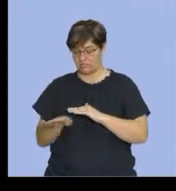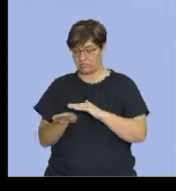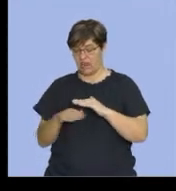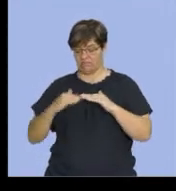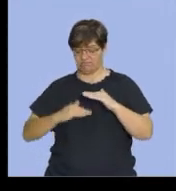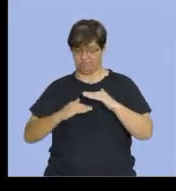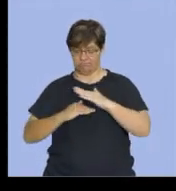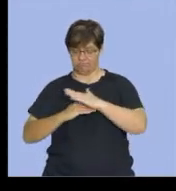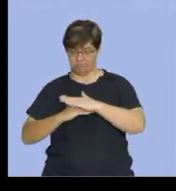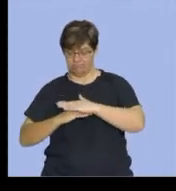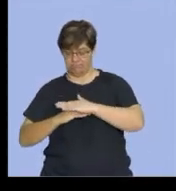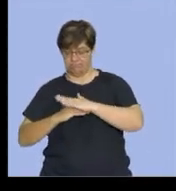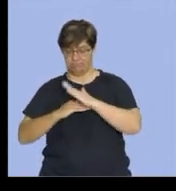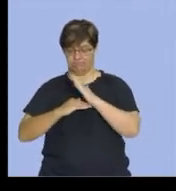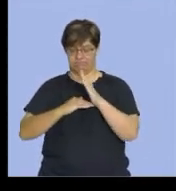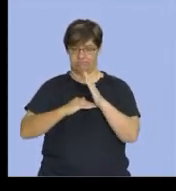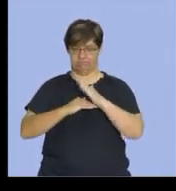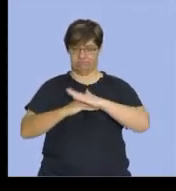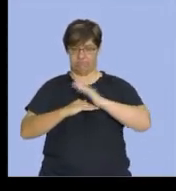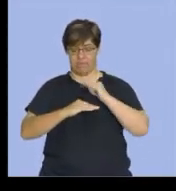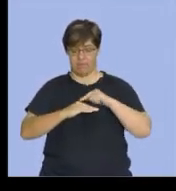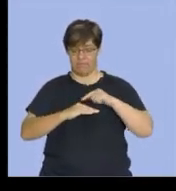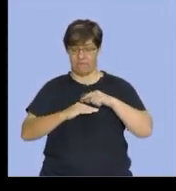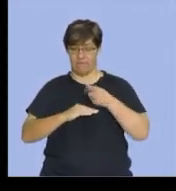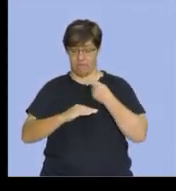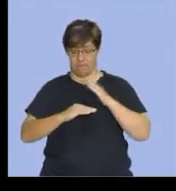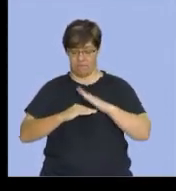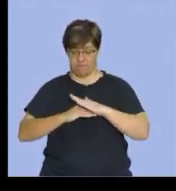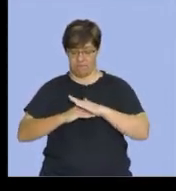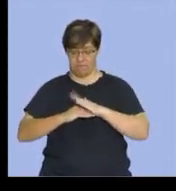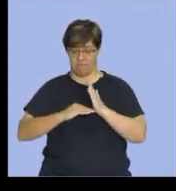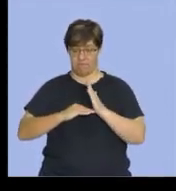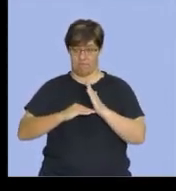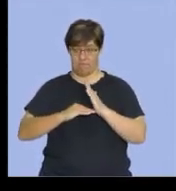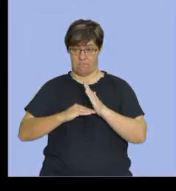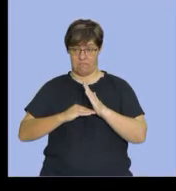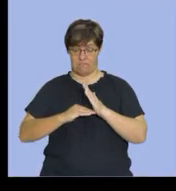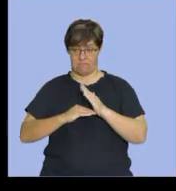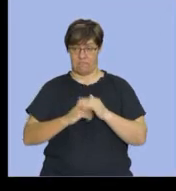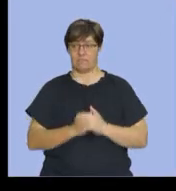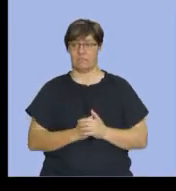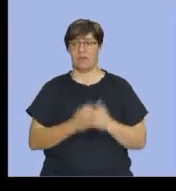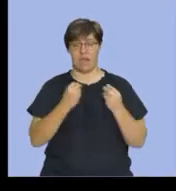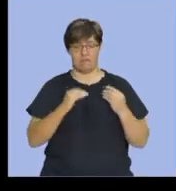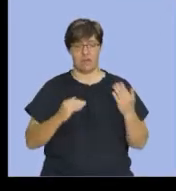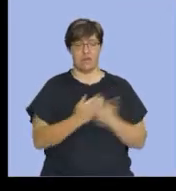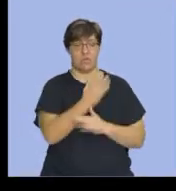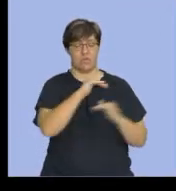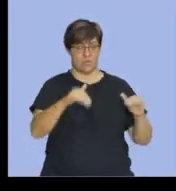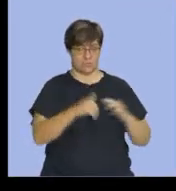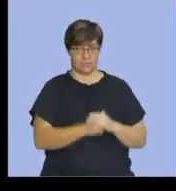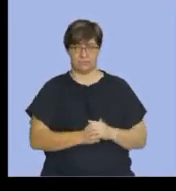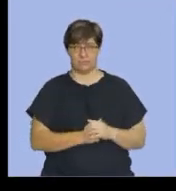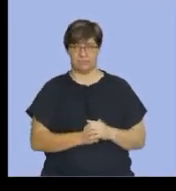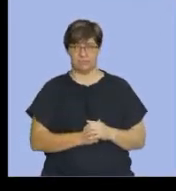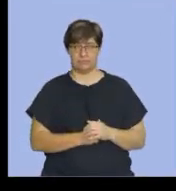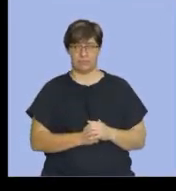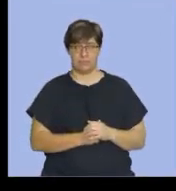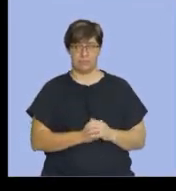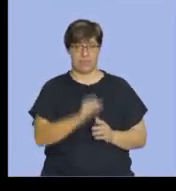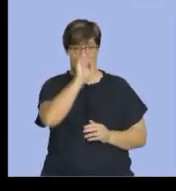want to do is, how do I break this up? So let's start again. So we've got it on a new slide for us. Here's